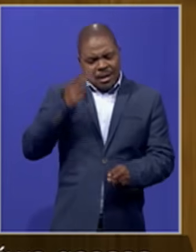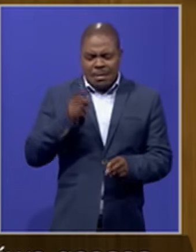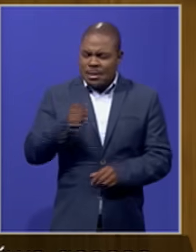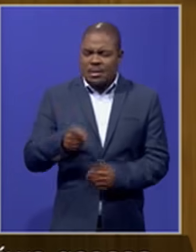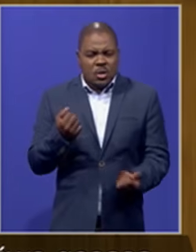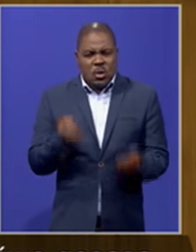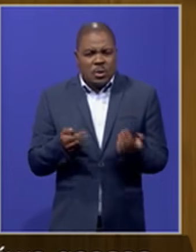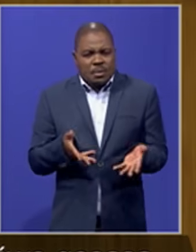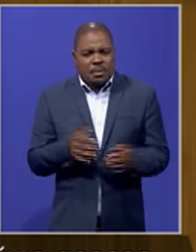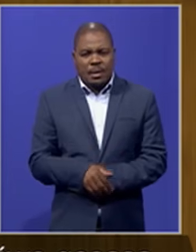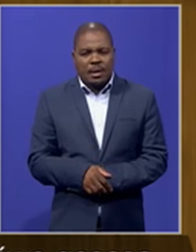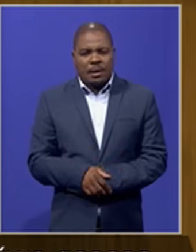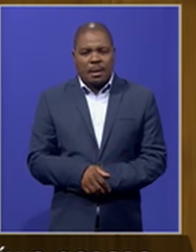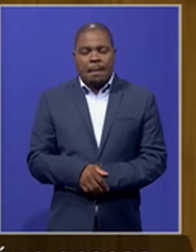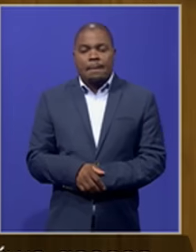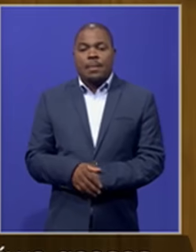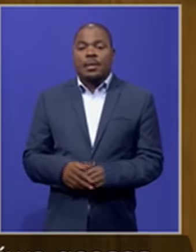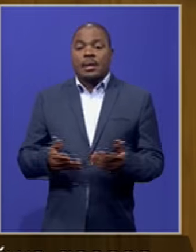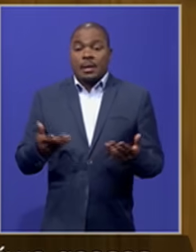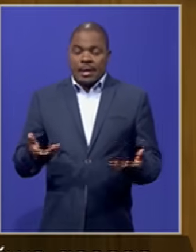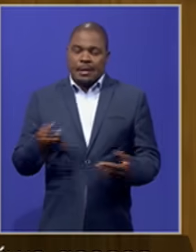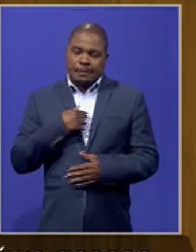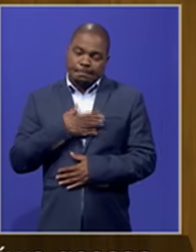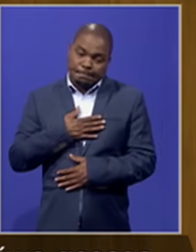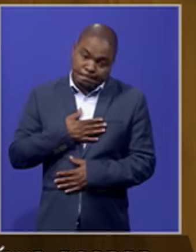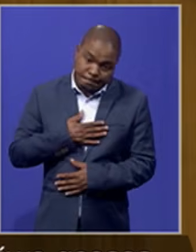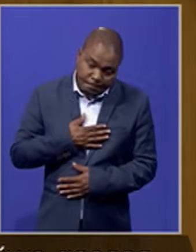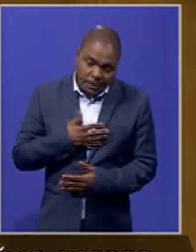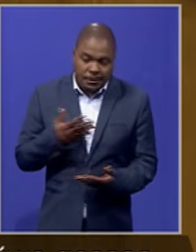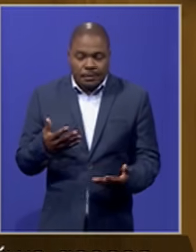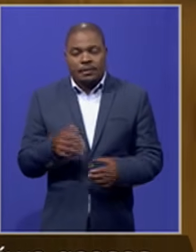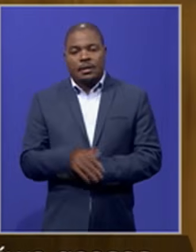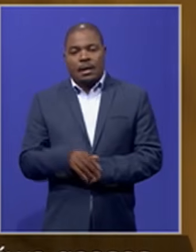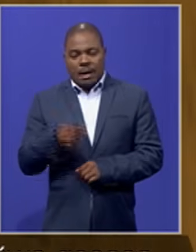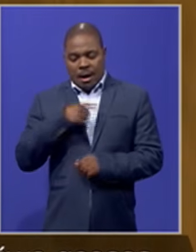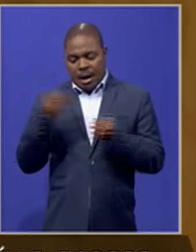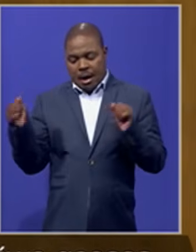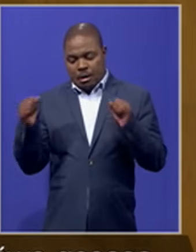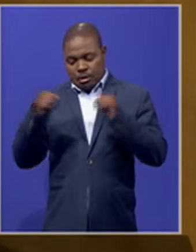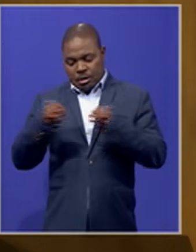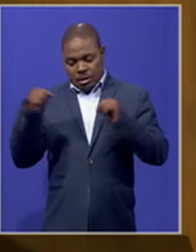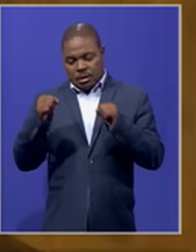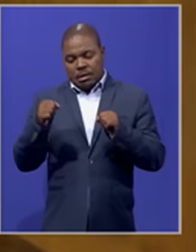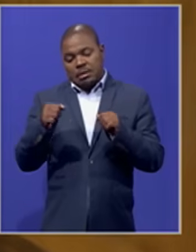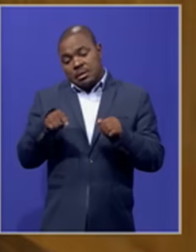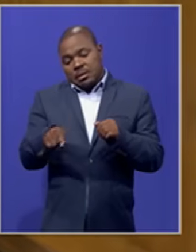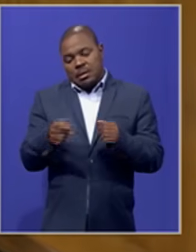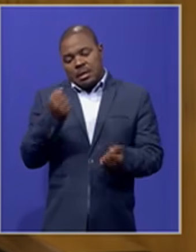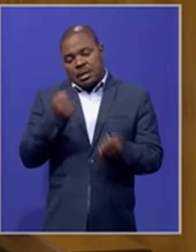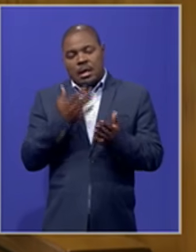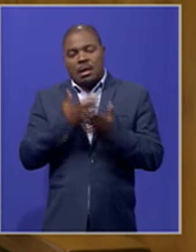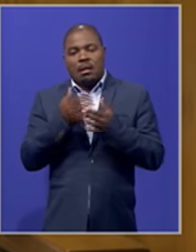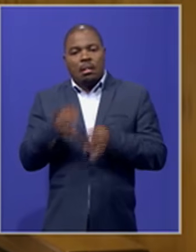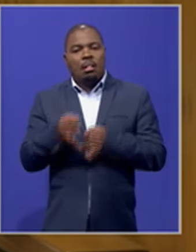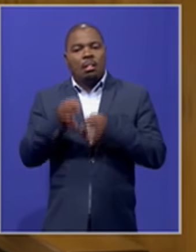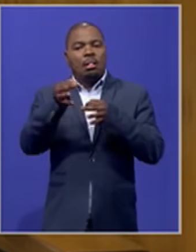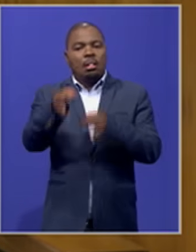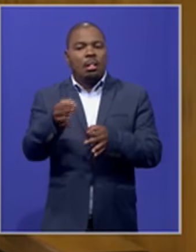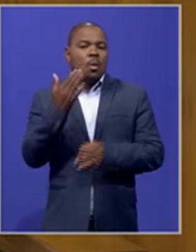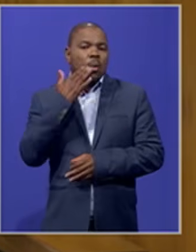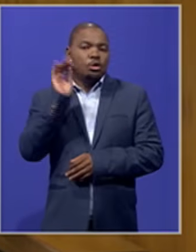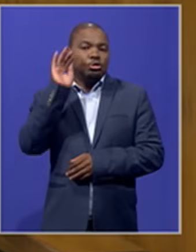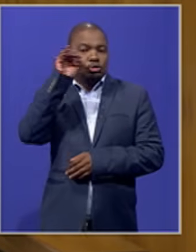finalized. Accordingly, with a heavy heart, I agree to the request to stand the matter down until